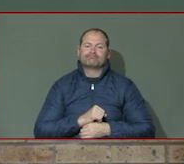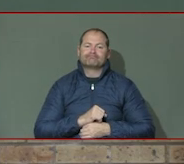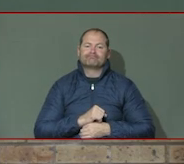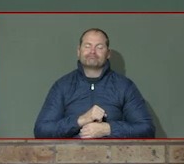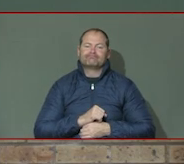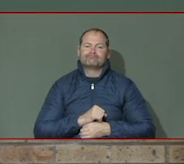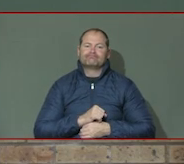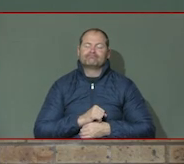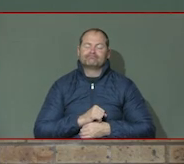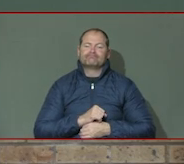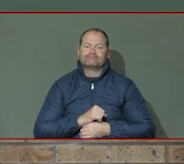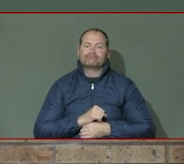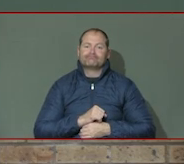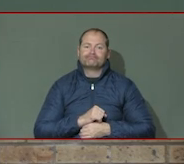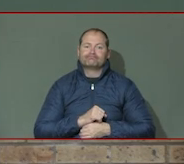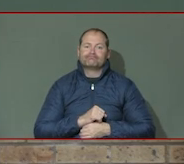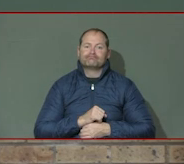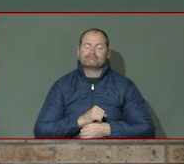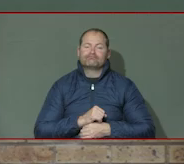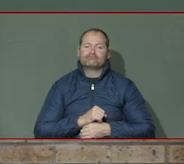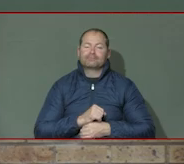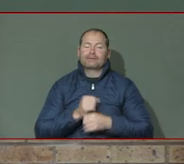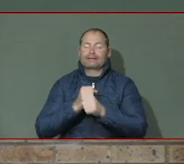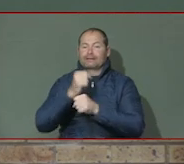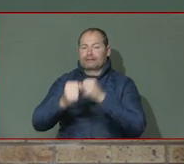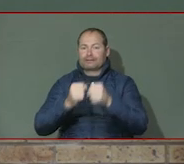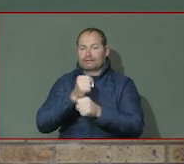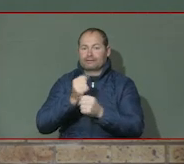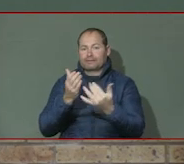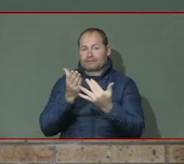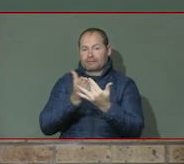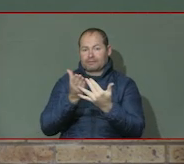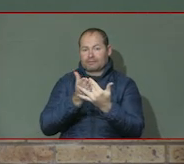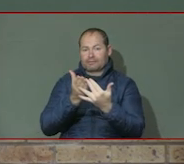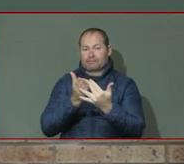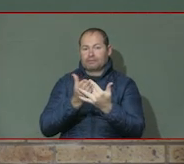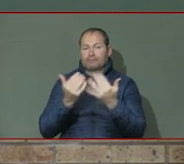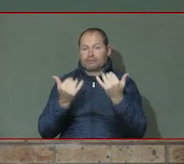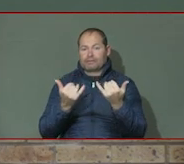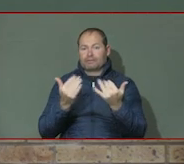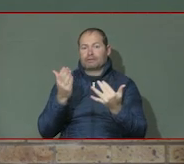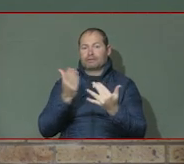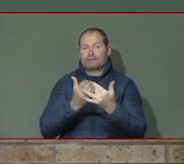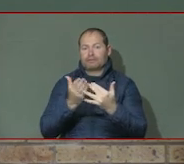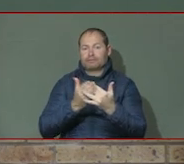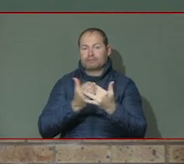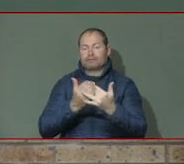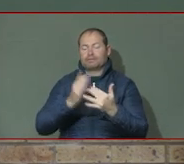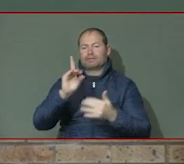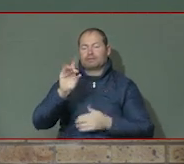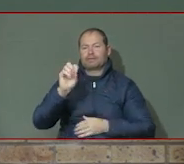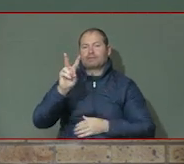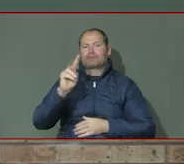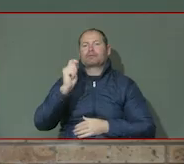190,000. All right. And then in the middle of the year, they said you would pay an interim dividend. So if you pay an interim